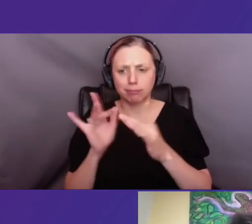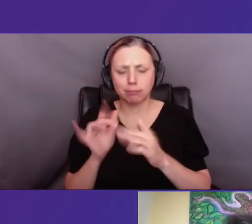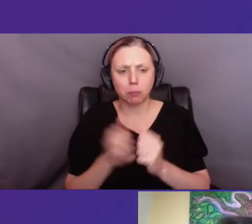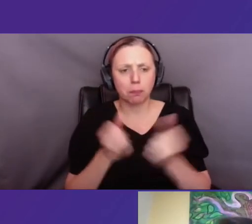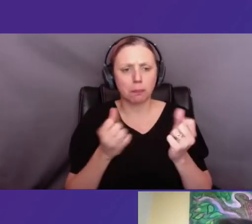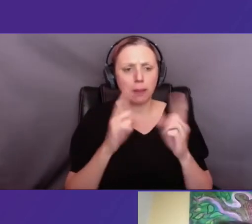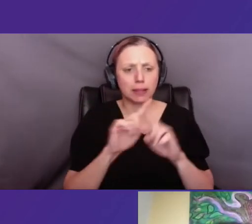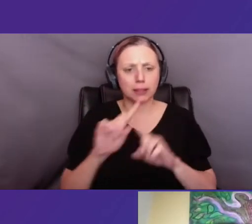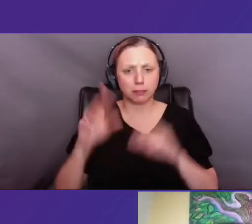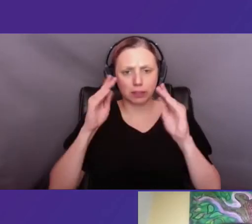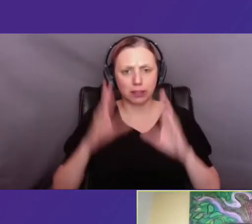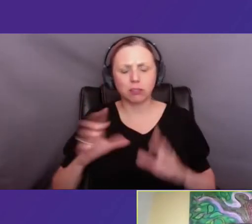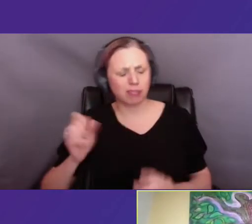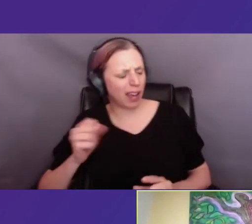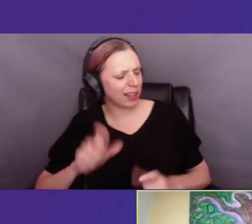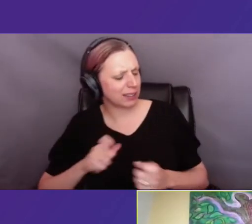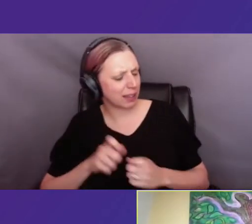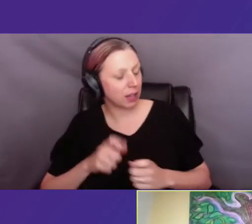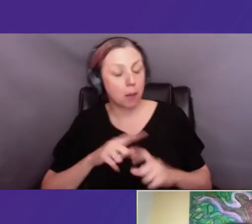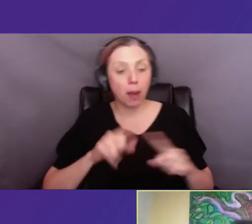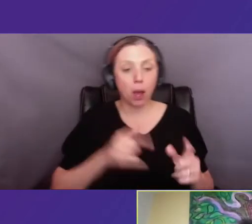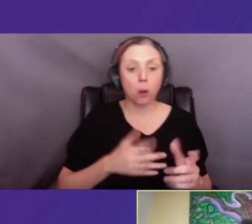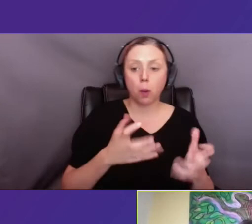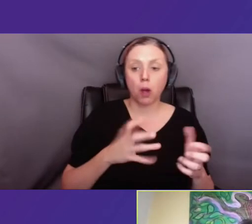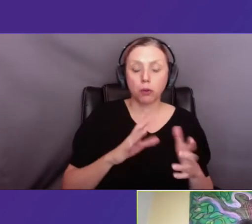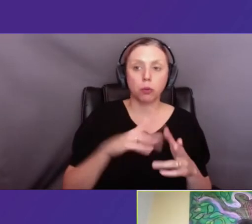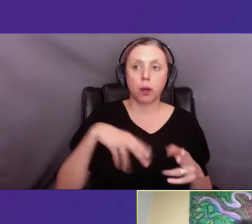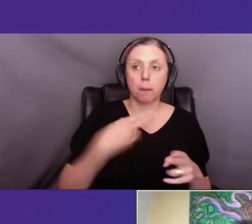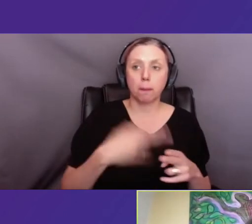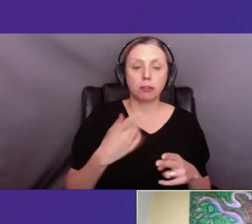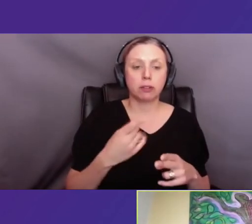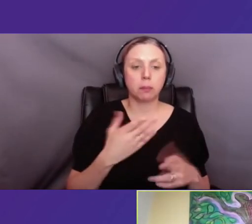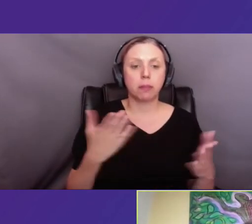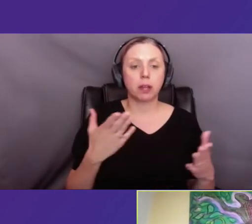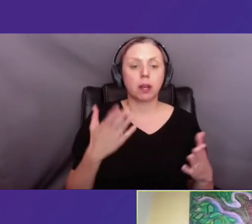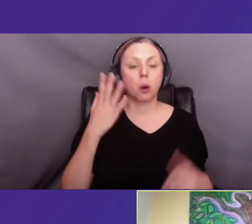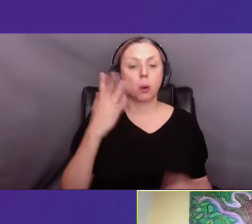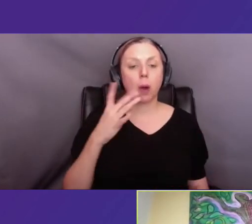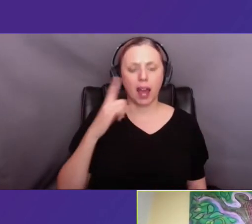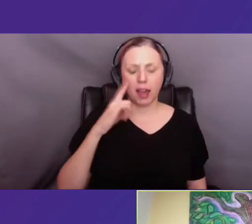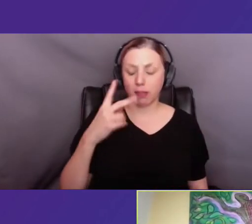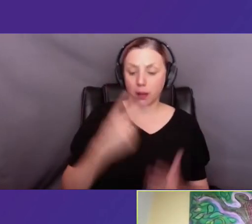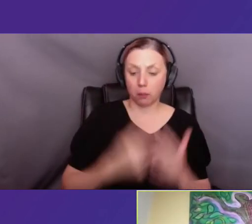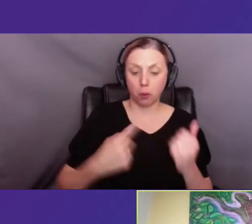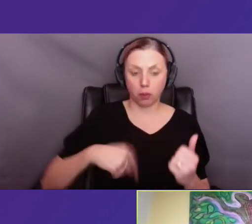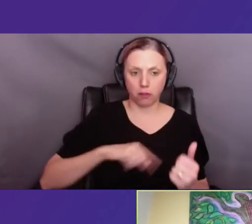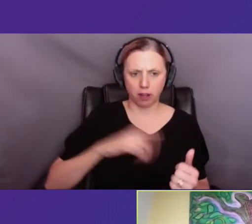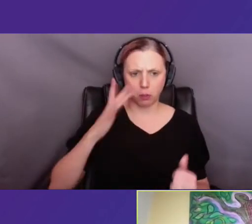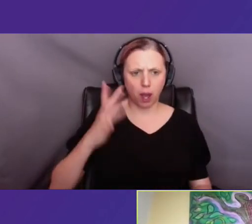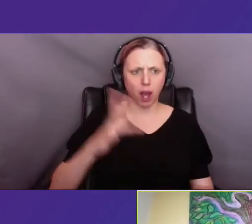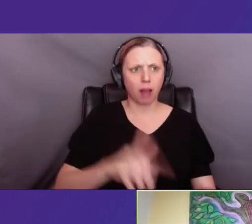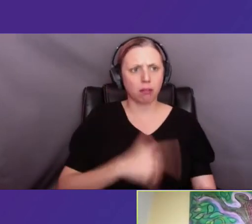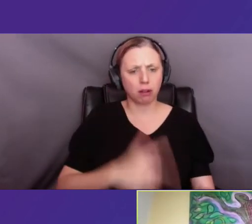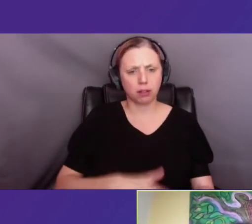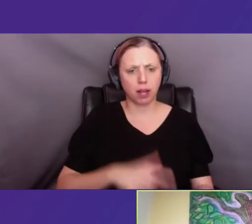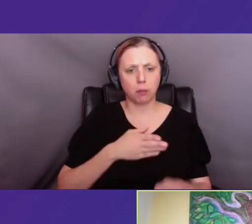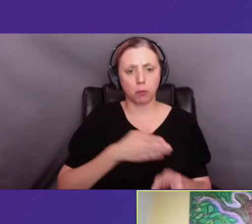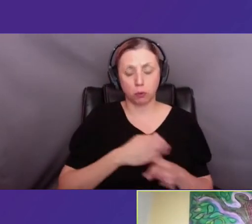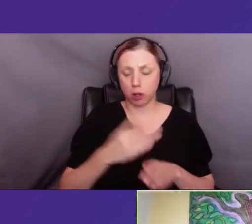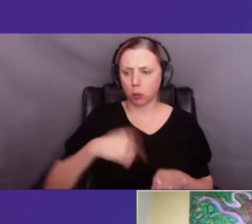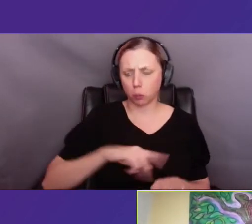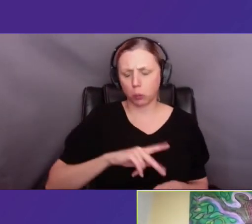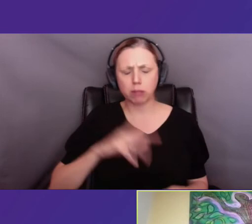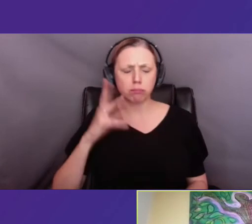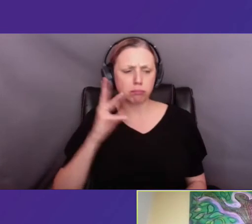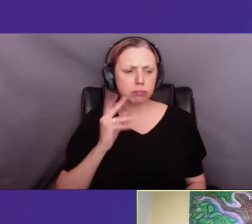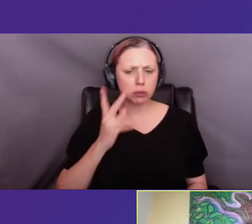But I wanted to bring up something, Ronald, because I think that both you and I, because of the length of our careers, have seen some things, right? Even